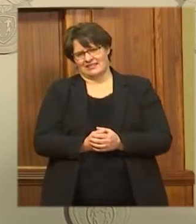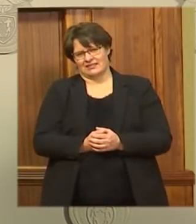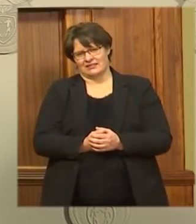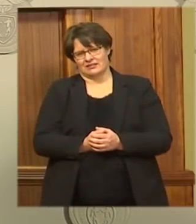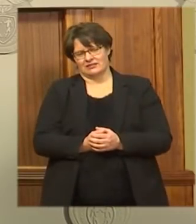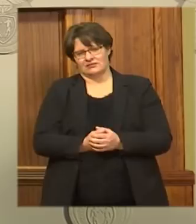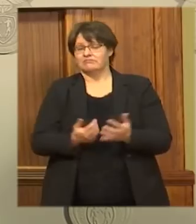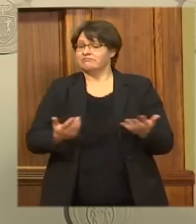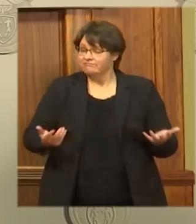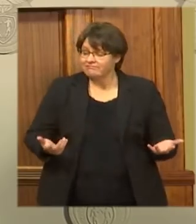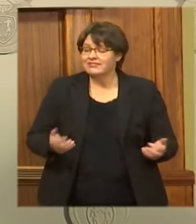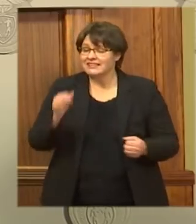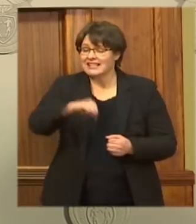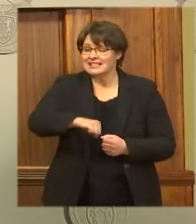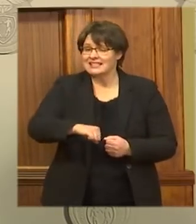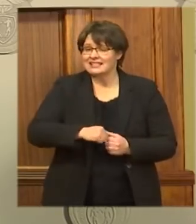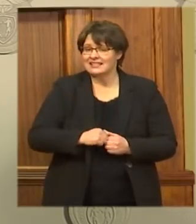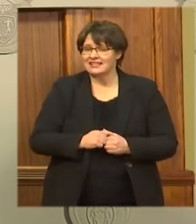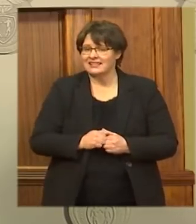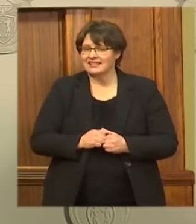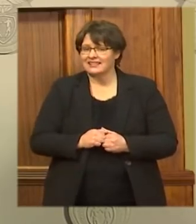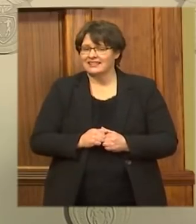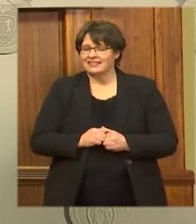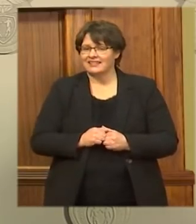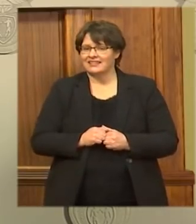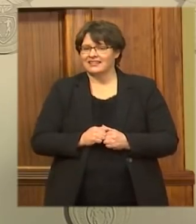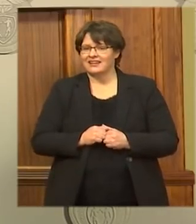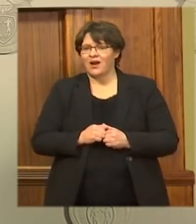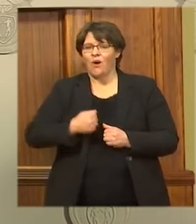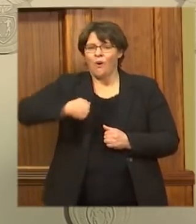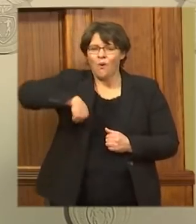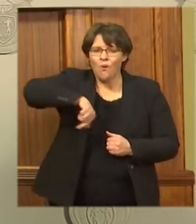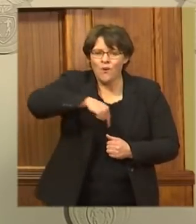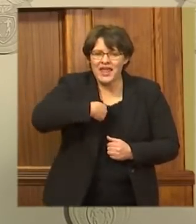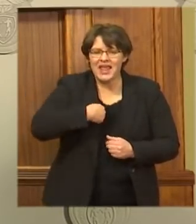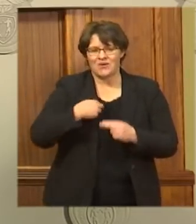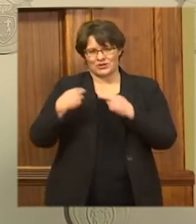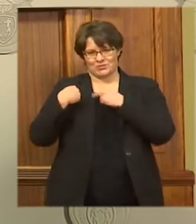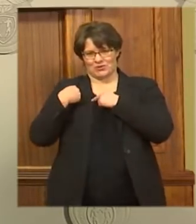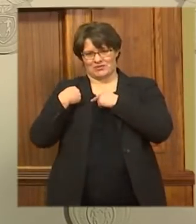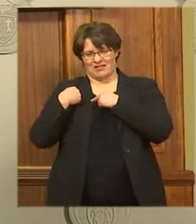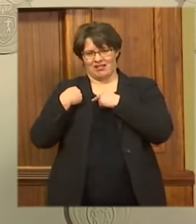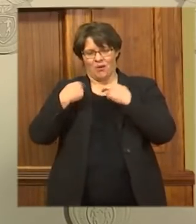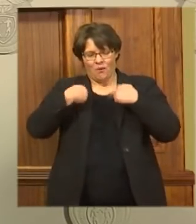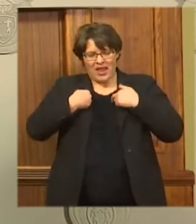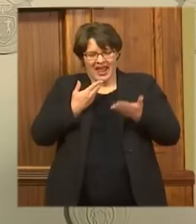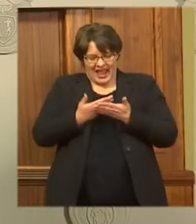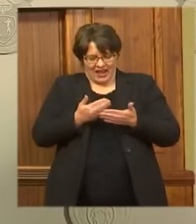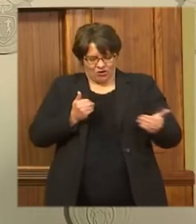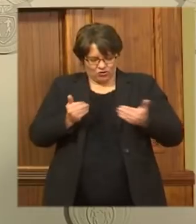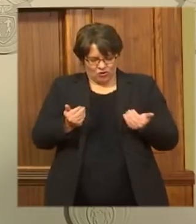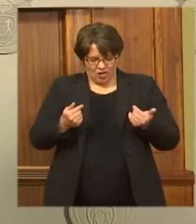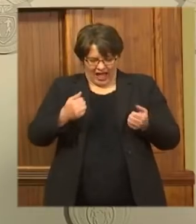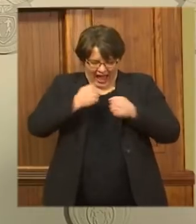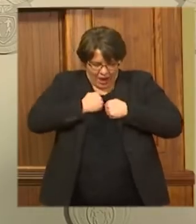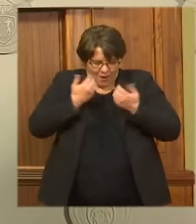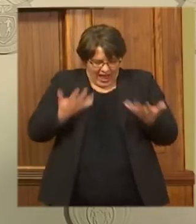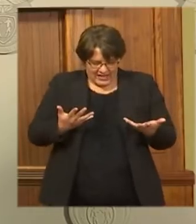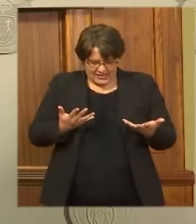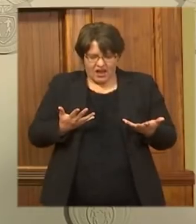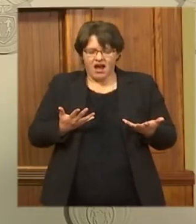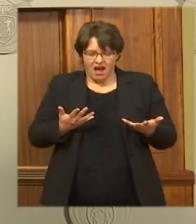It is indeed in all of our hands to ensure that we do